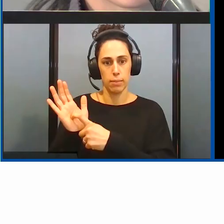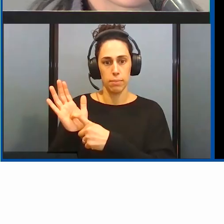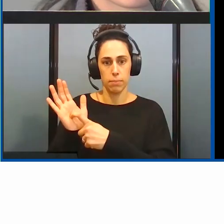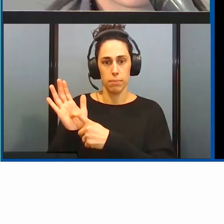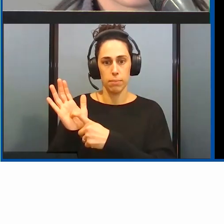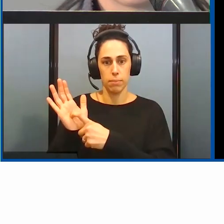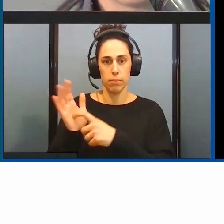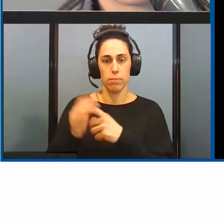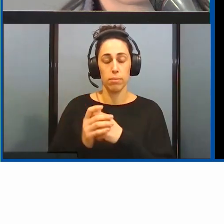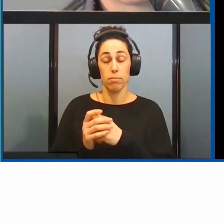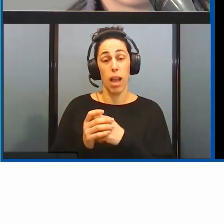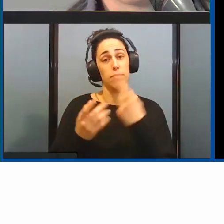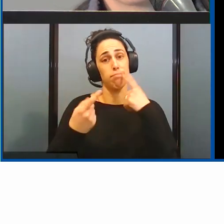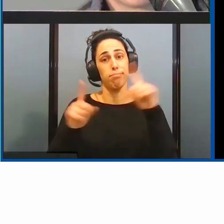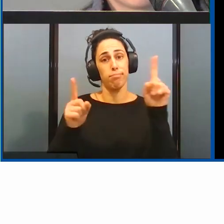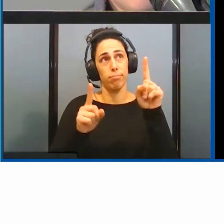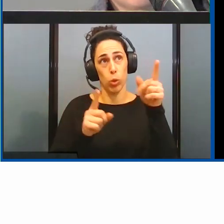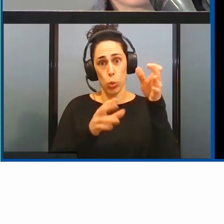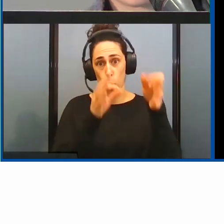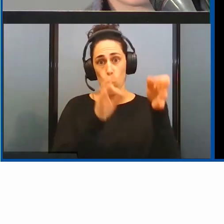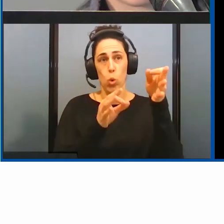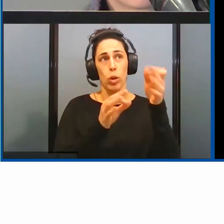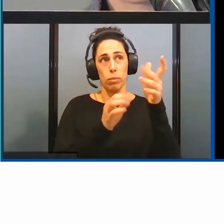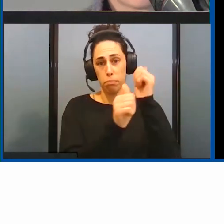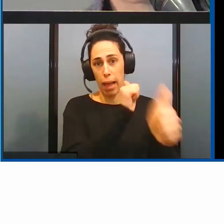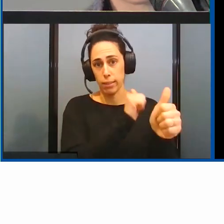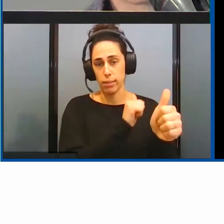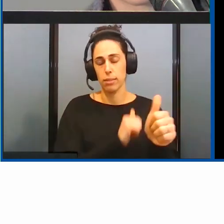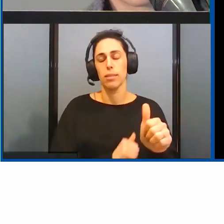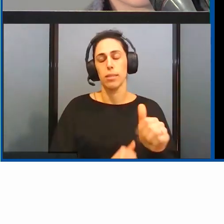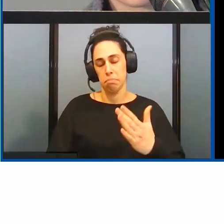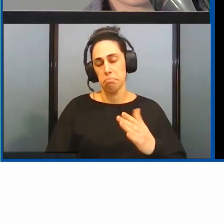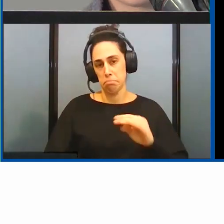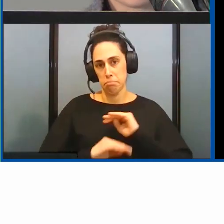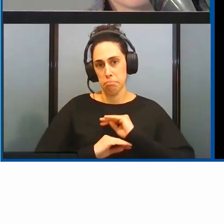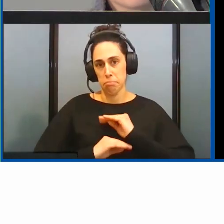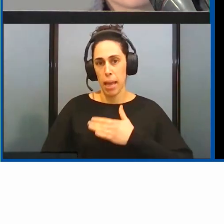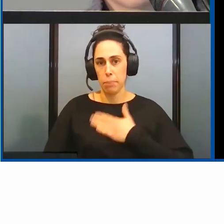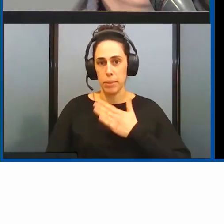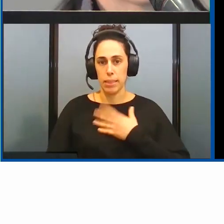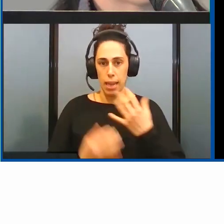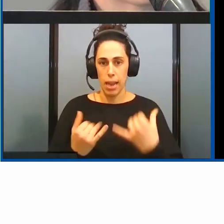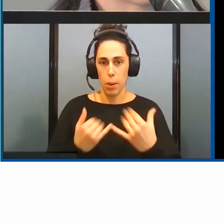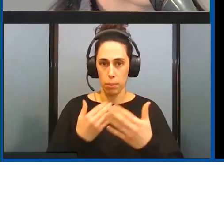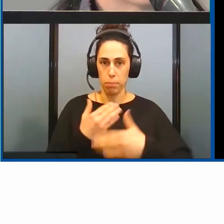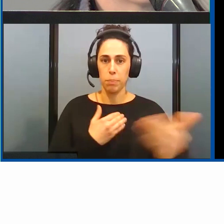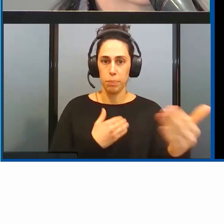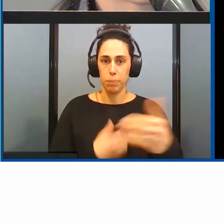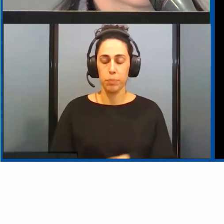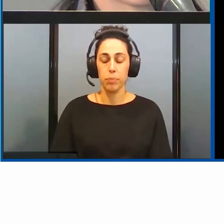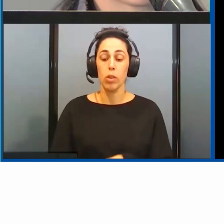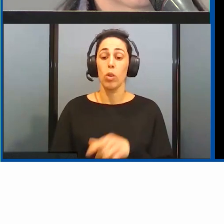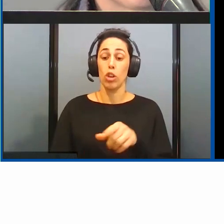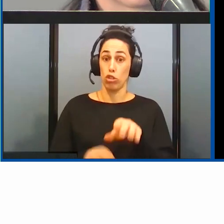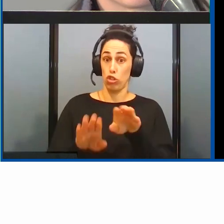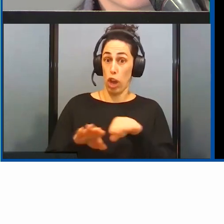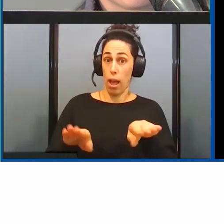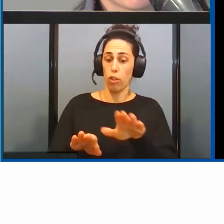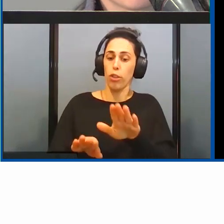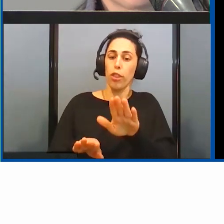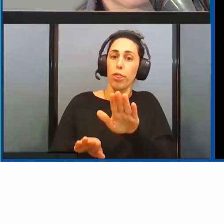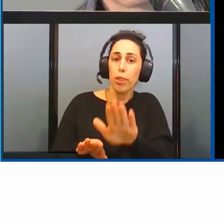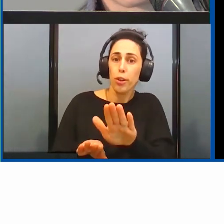many cases. So we're pretty happy to see that happening through the court cases, that best interest of a child is taken as a